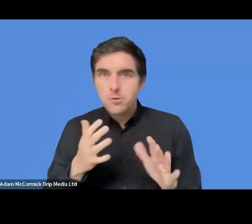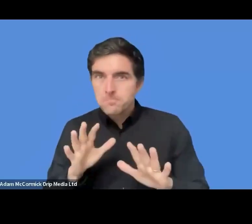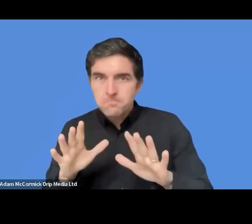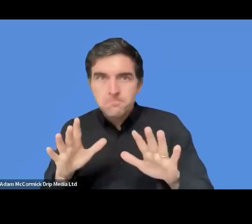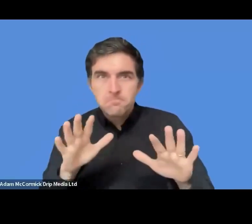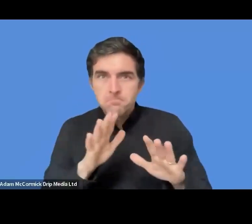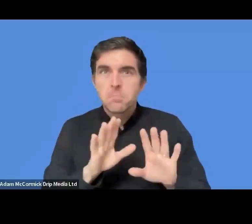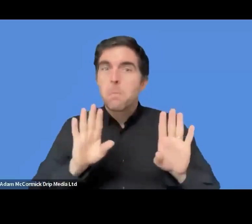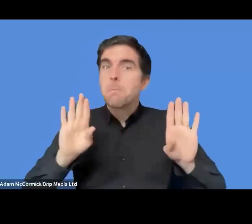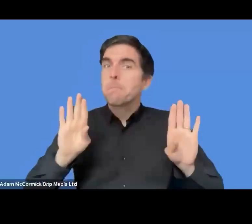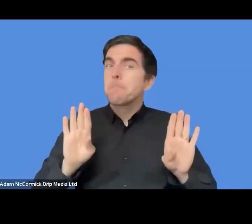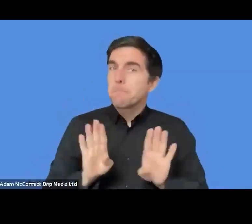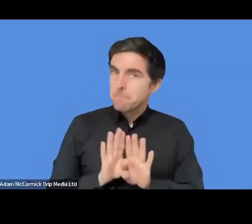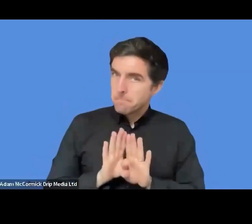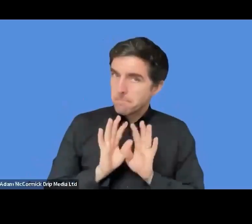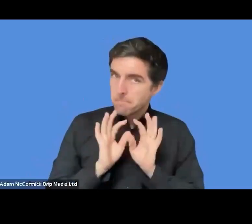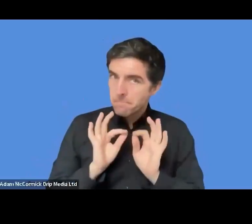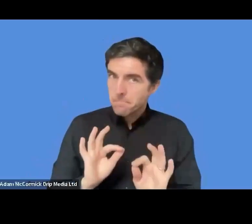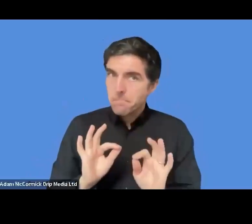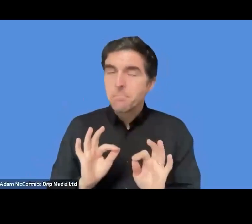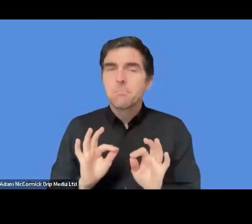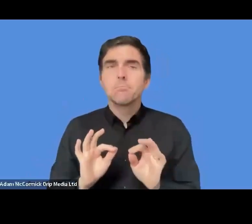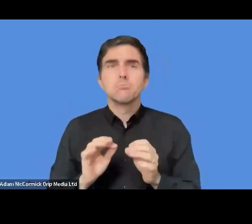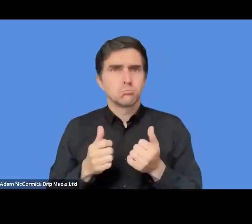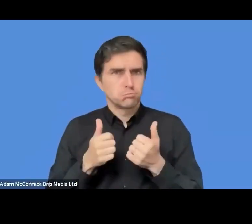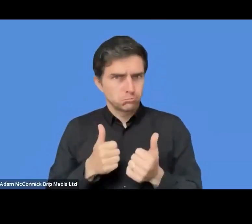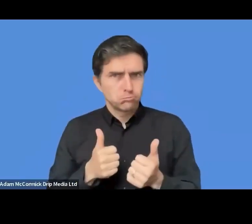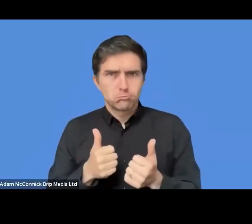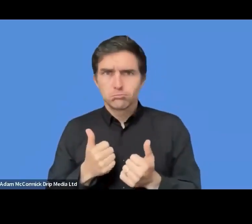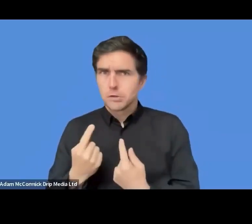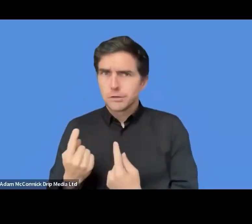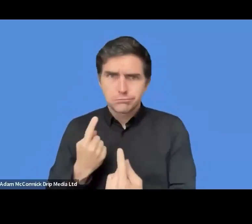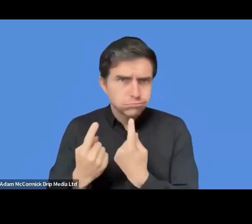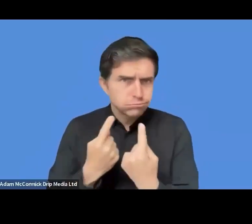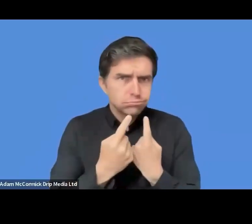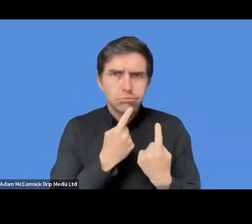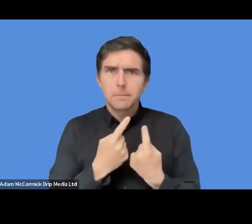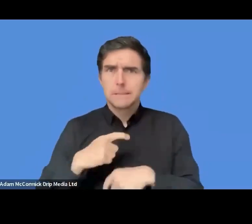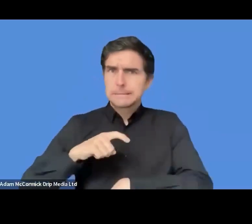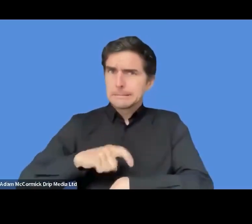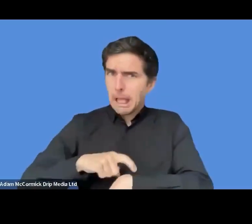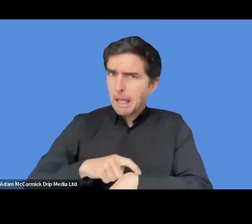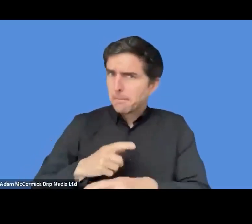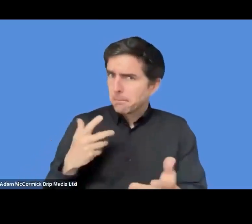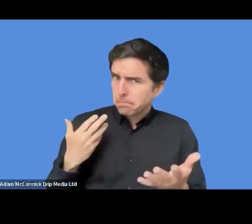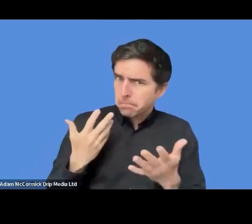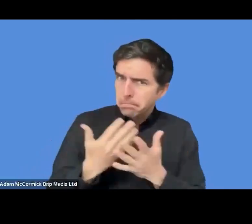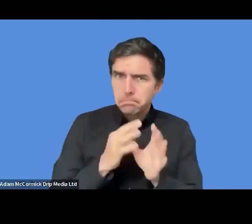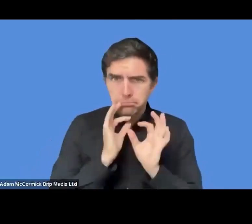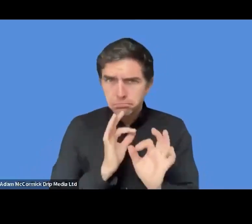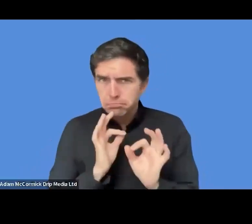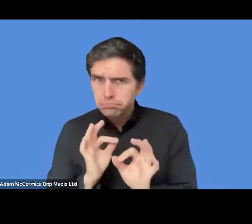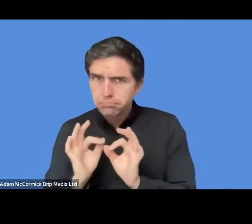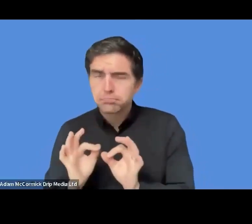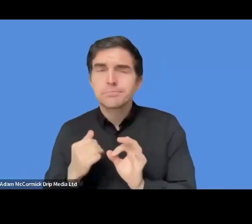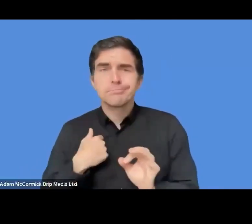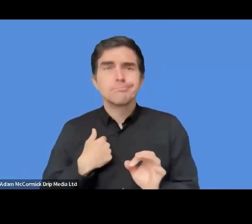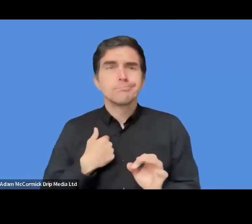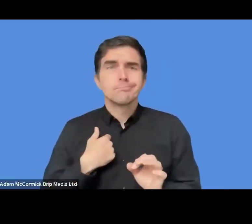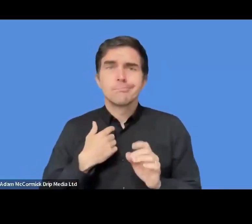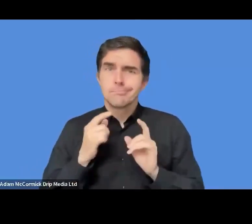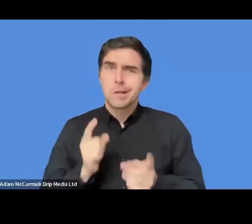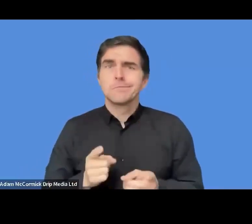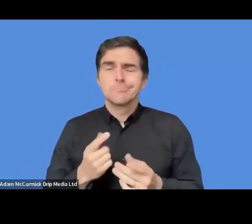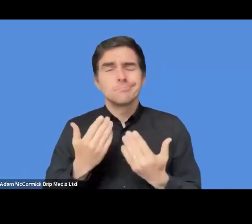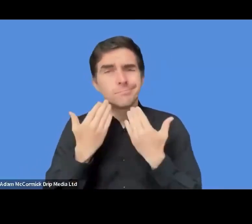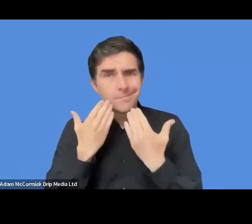utilized very good our time, and I think I have to say thank you very much, everyone,